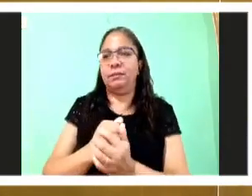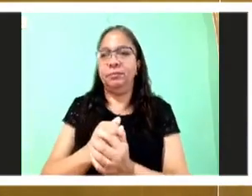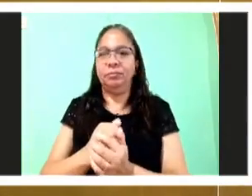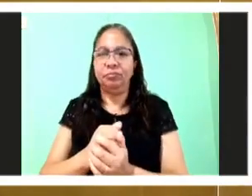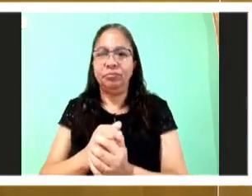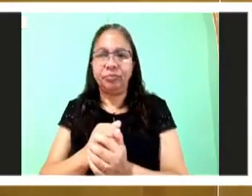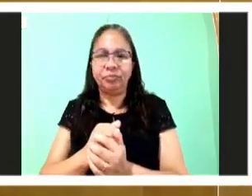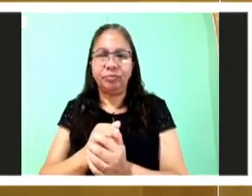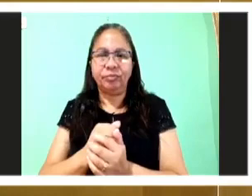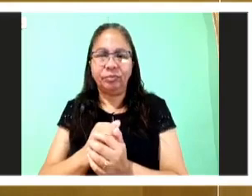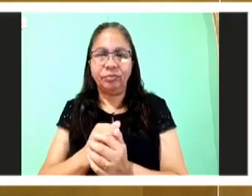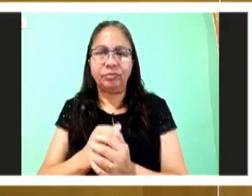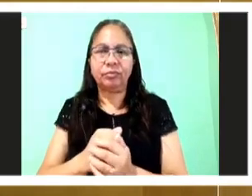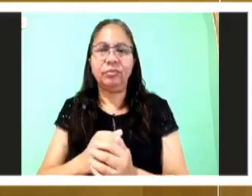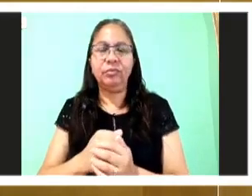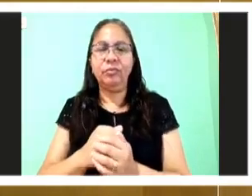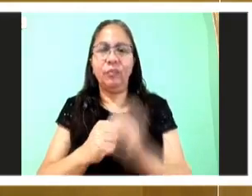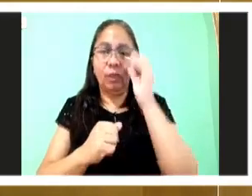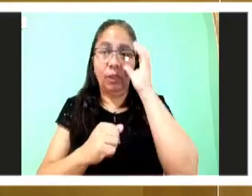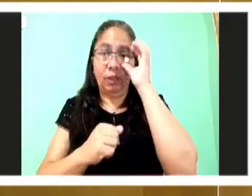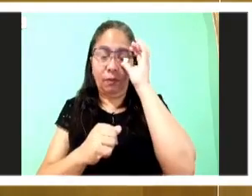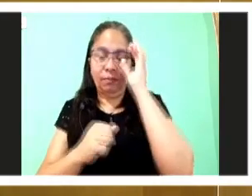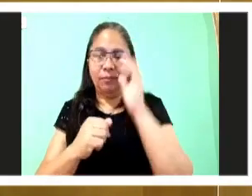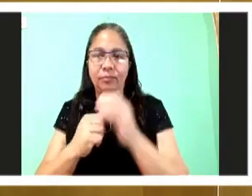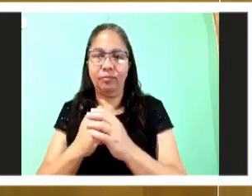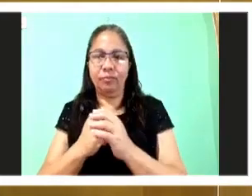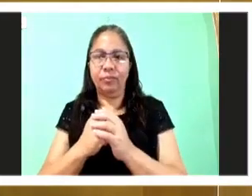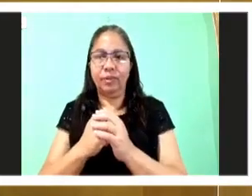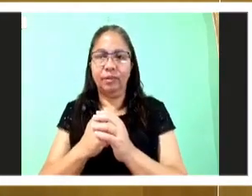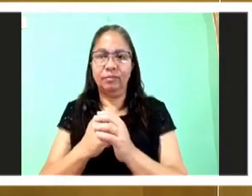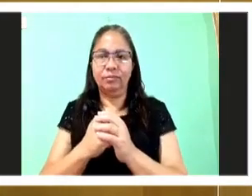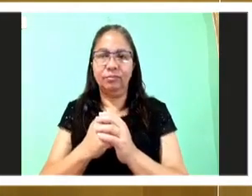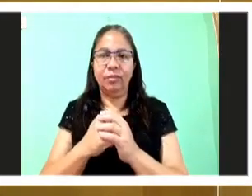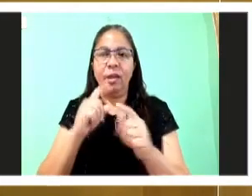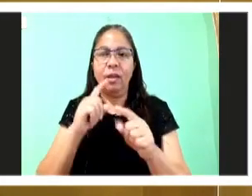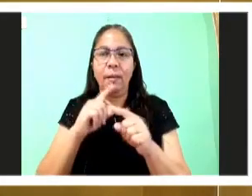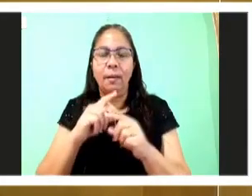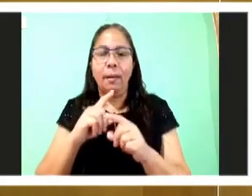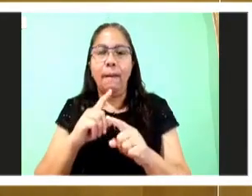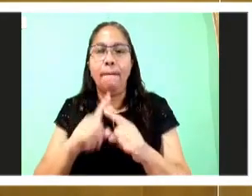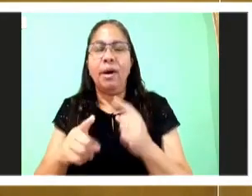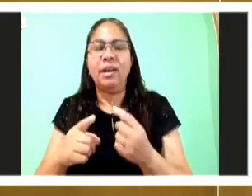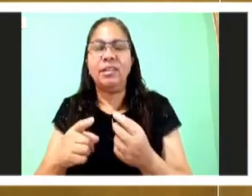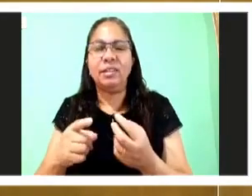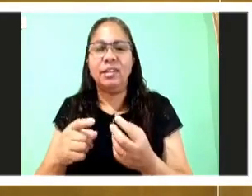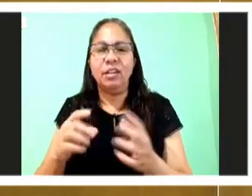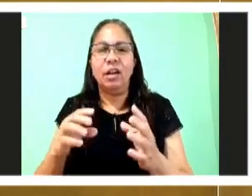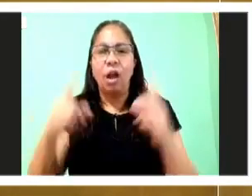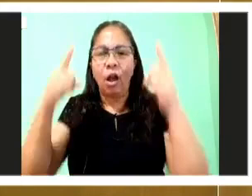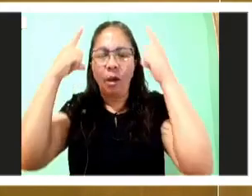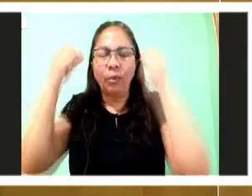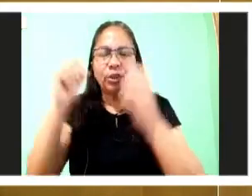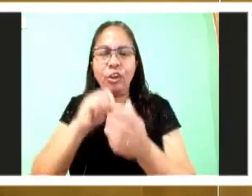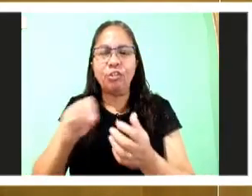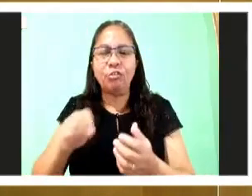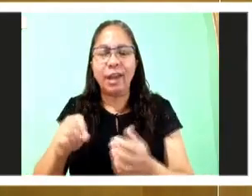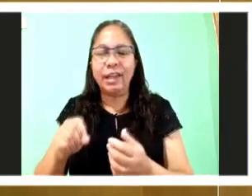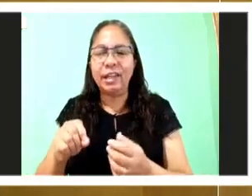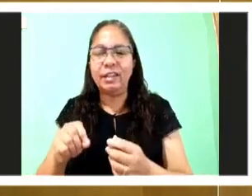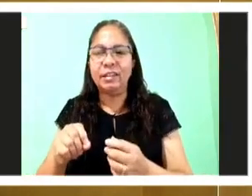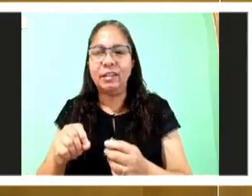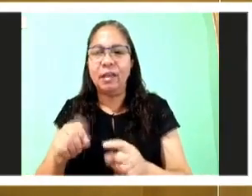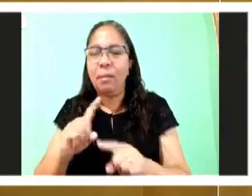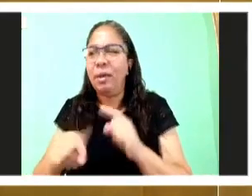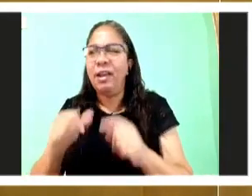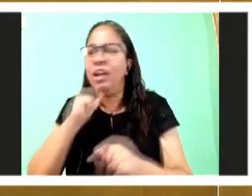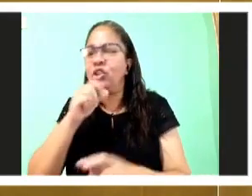that Moses gives this provision. But it was a provision because you were hard-hearted. That's why he gave